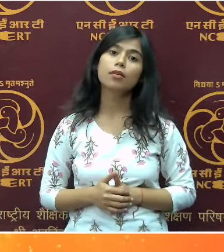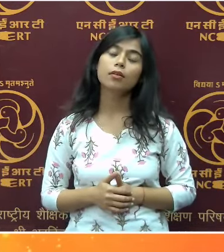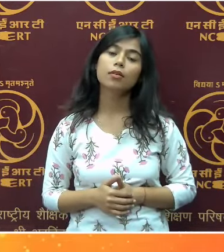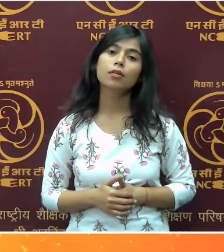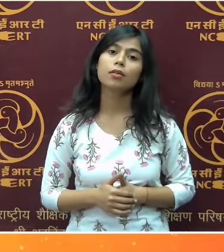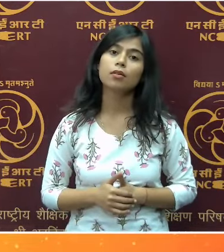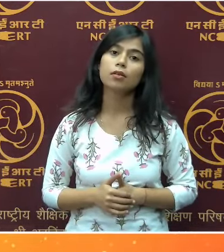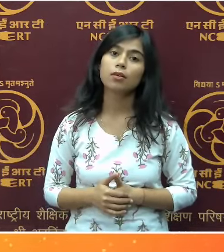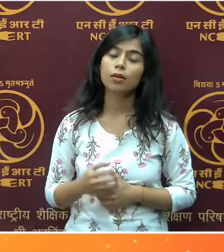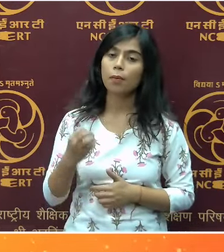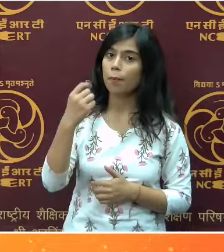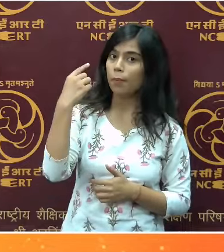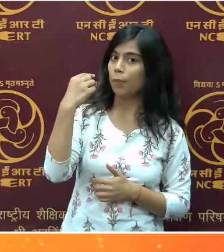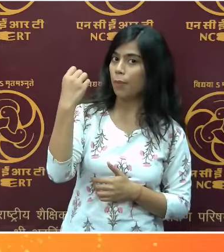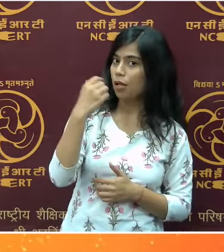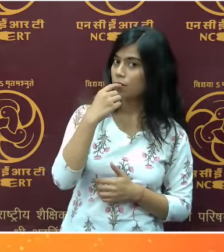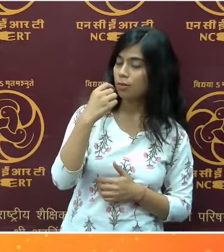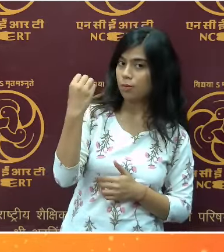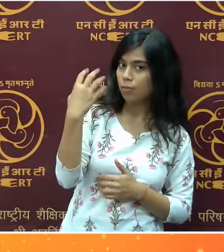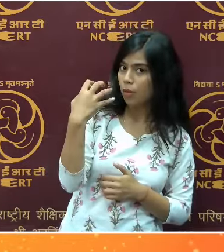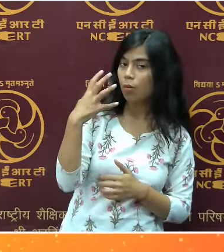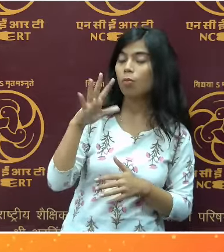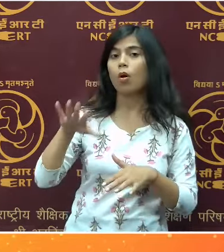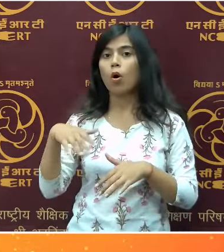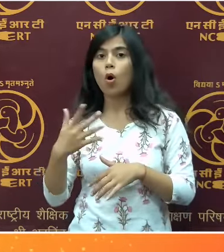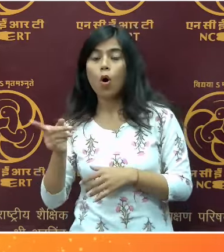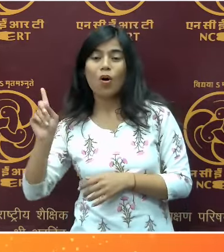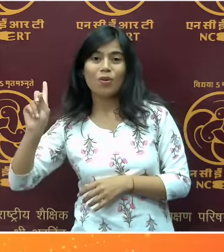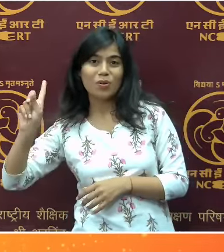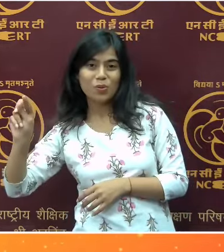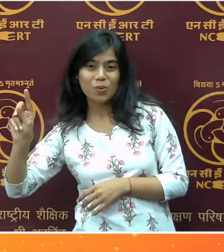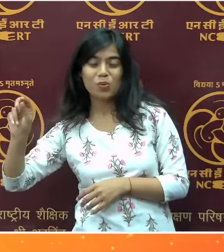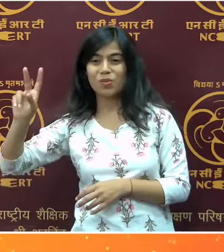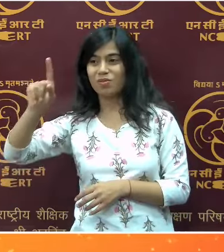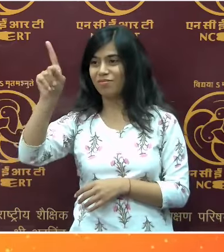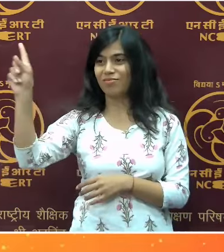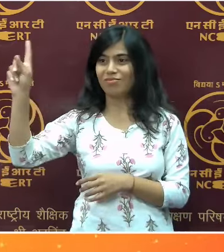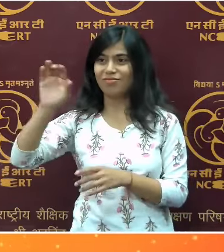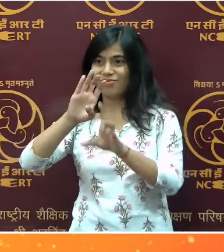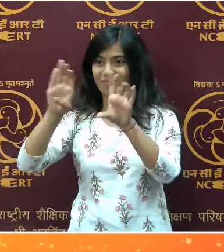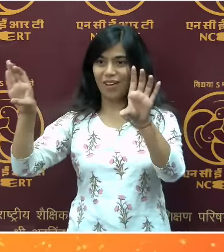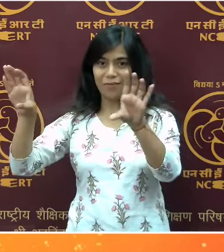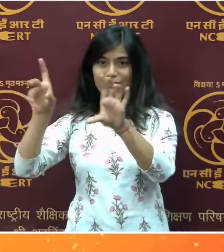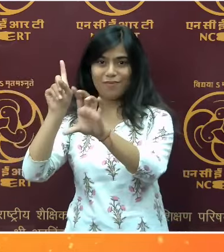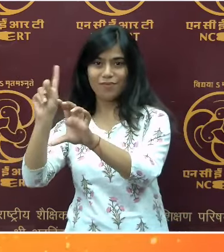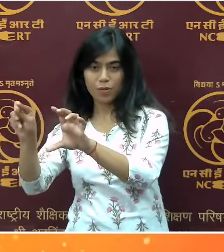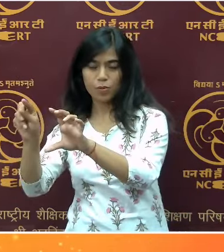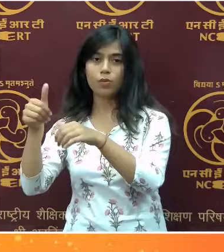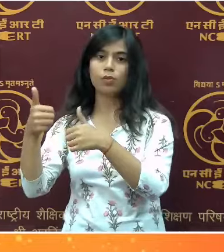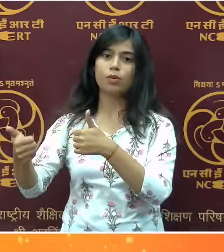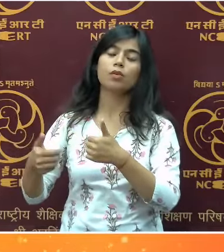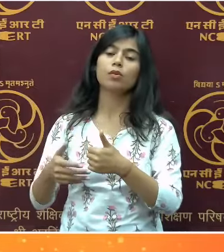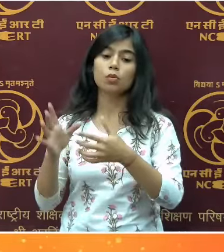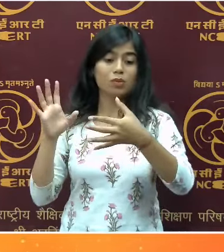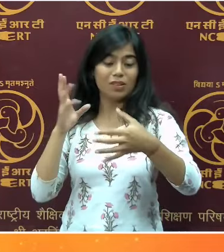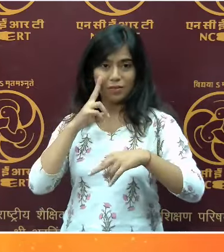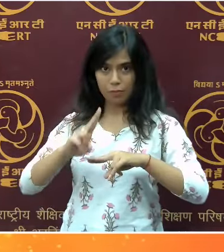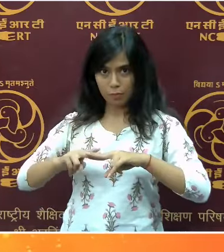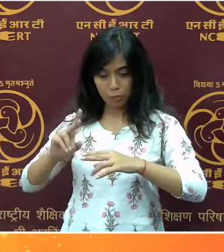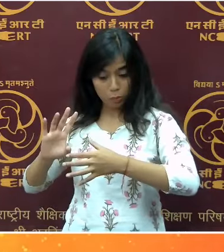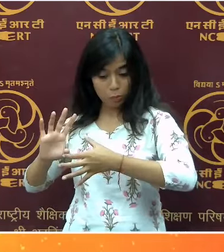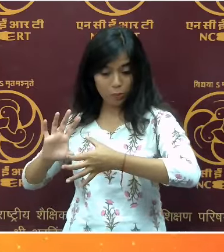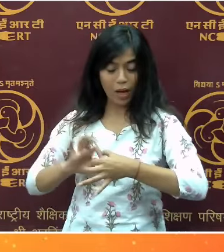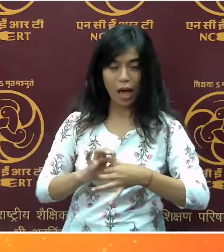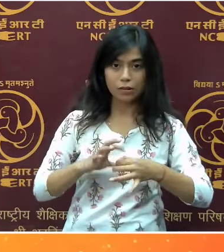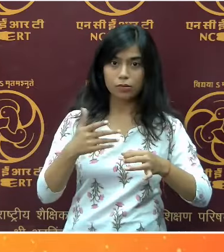on bulb or on switch. Switch is needed because directly if you connect anything, if some